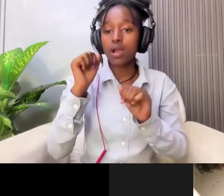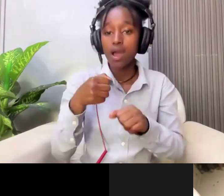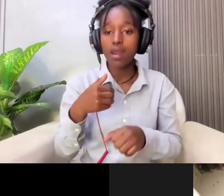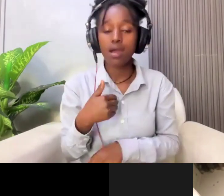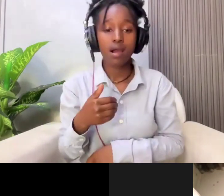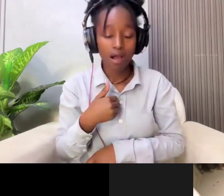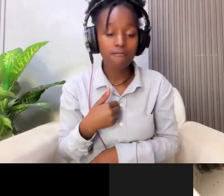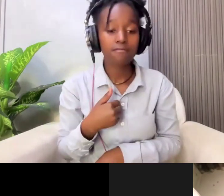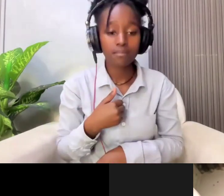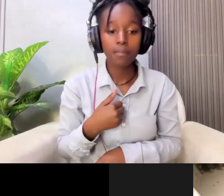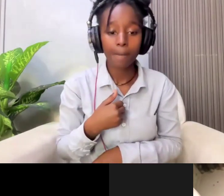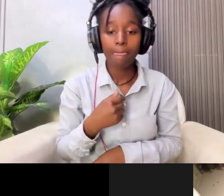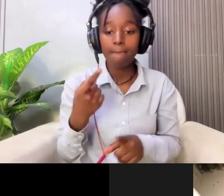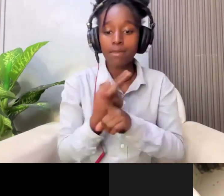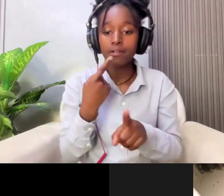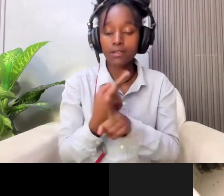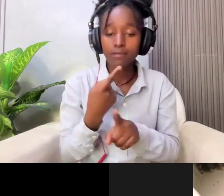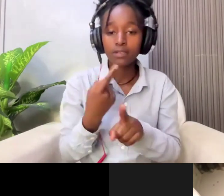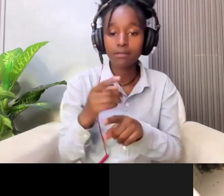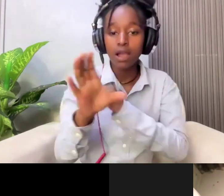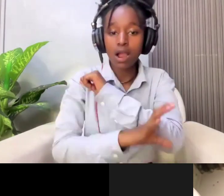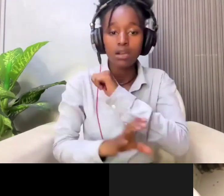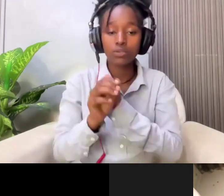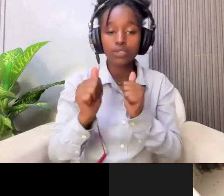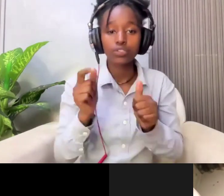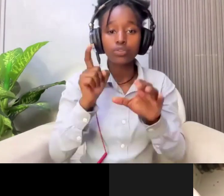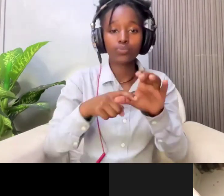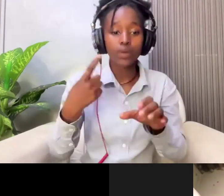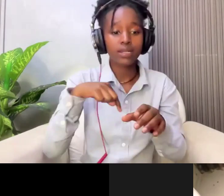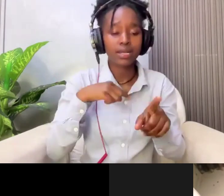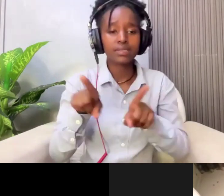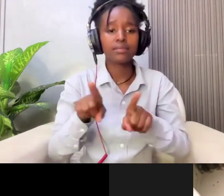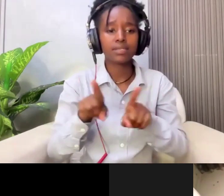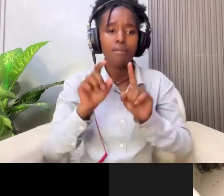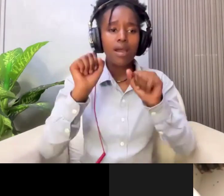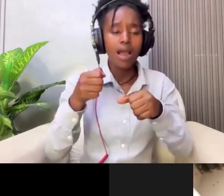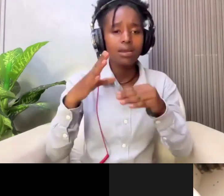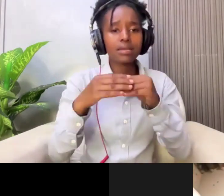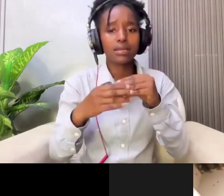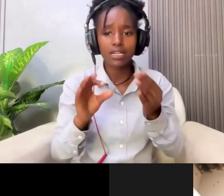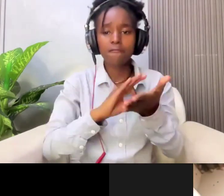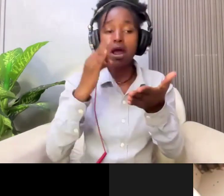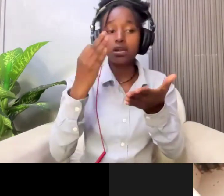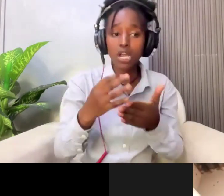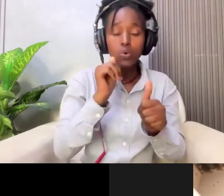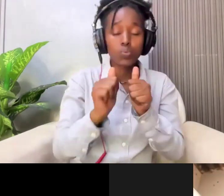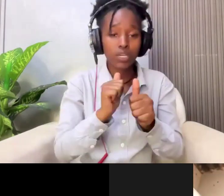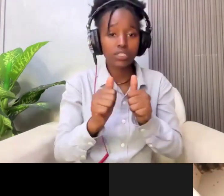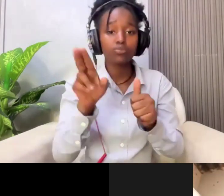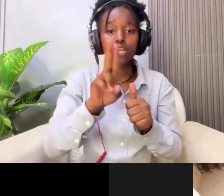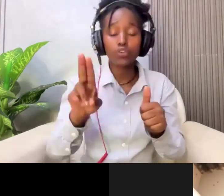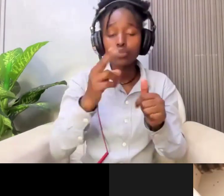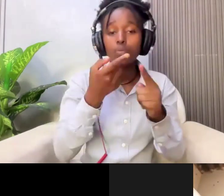have signed the African Protocol. What's needed is for you to actually generate some funding at an international level for